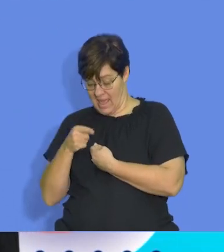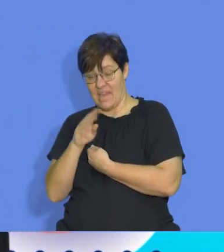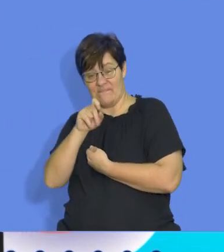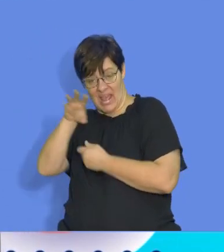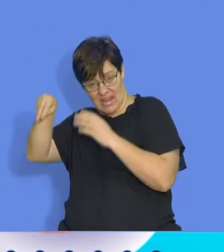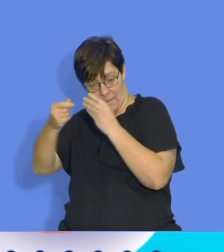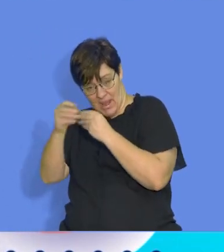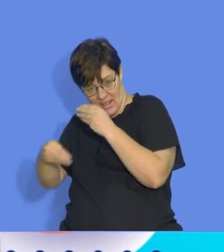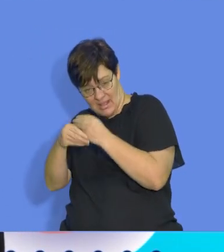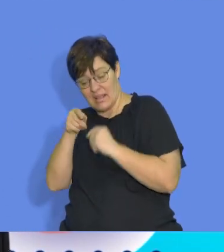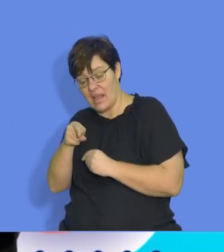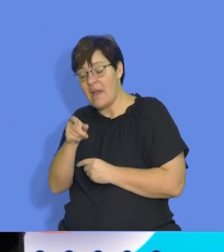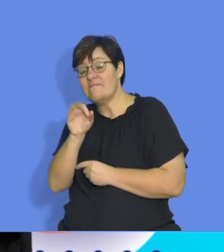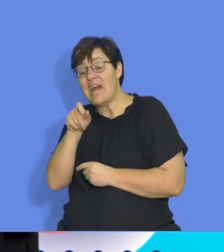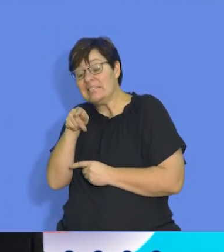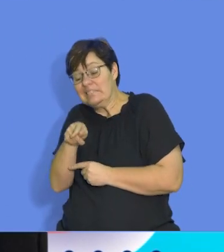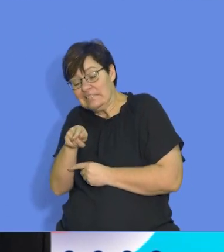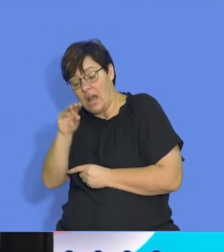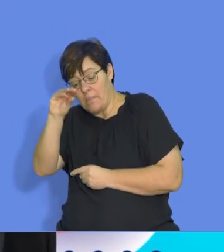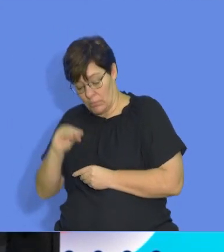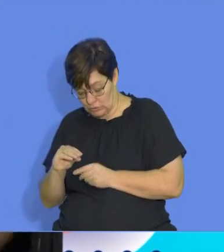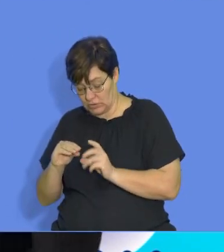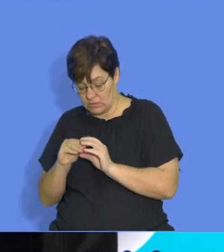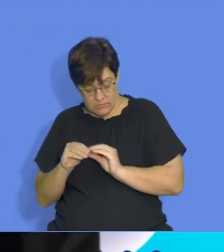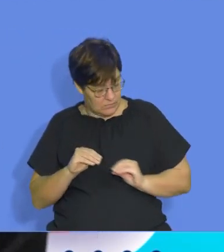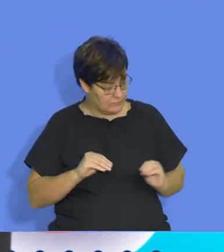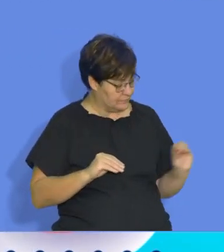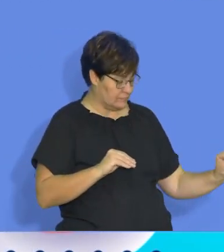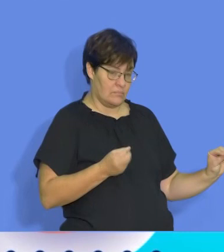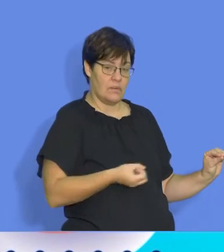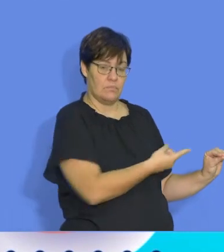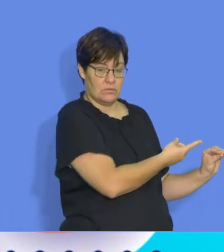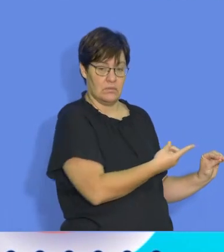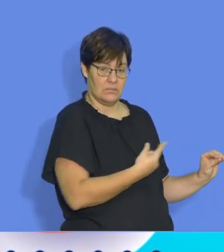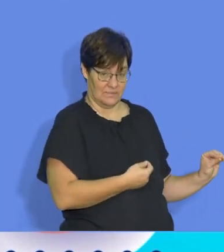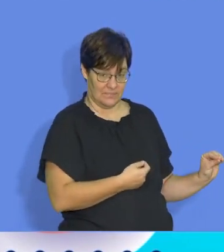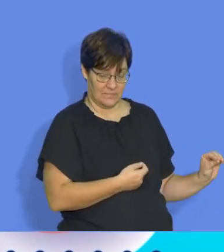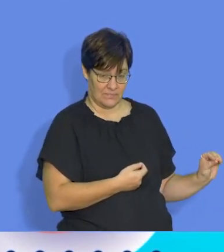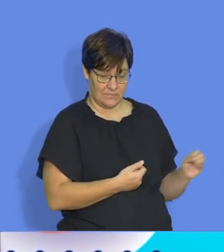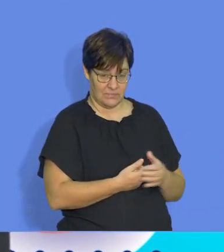VAT that we collect, that will be my VAT output.